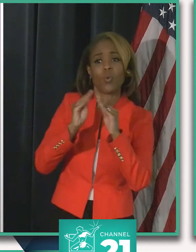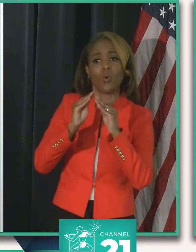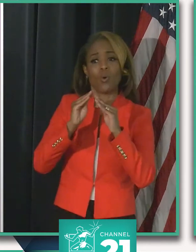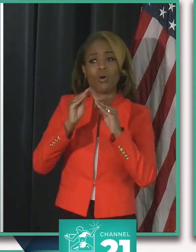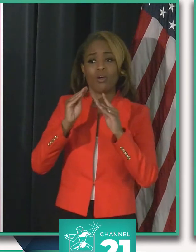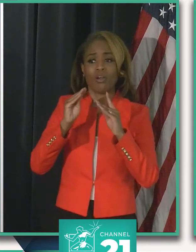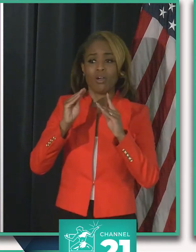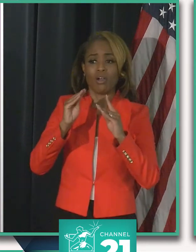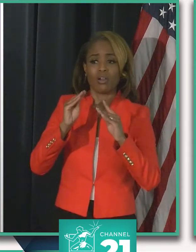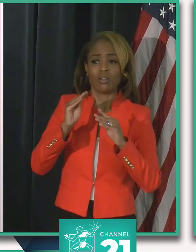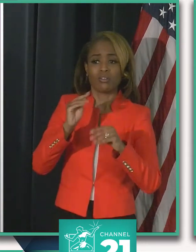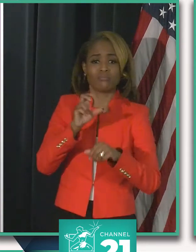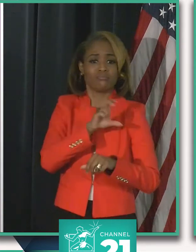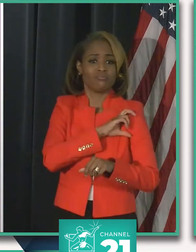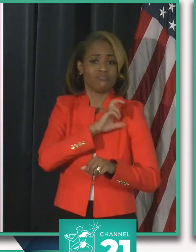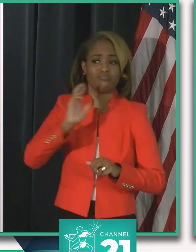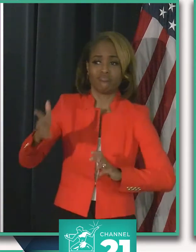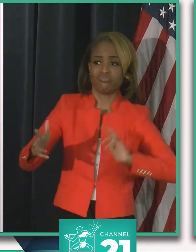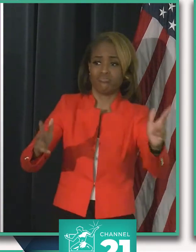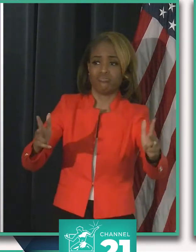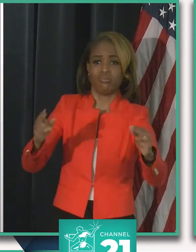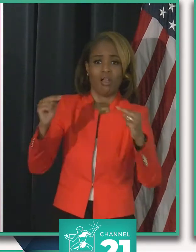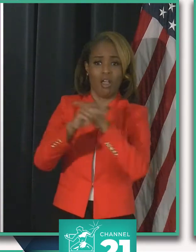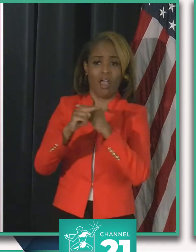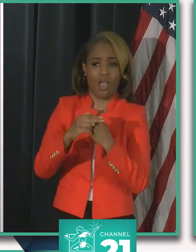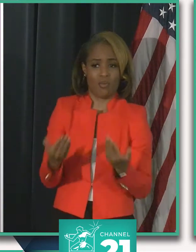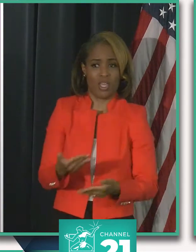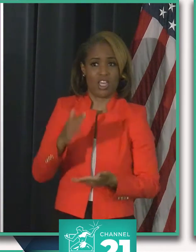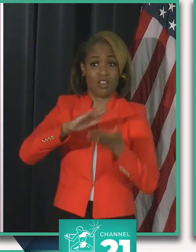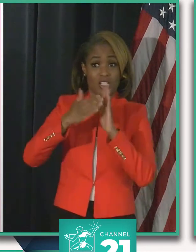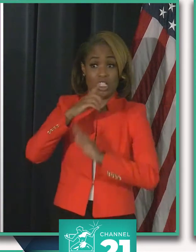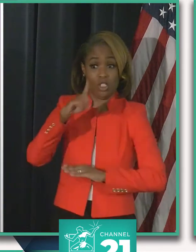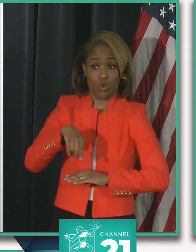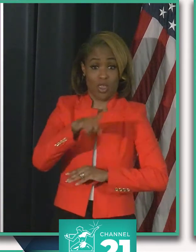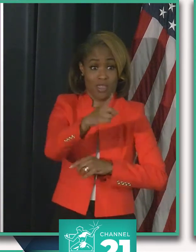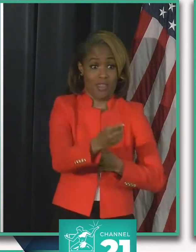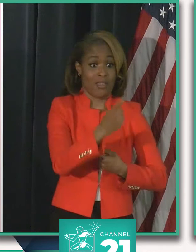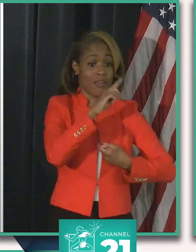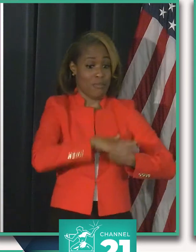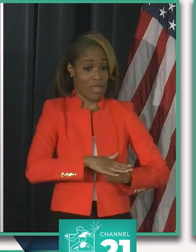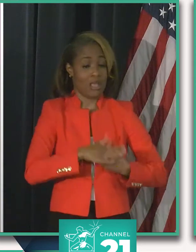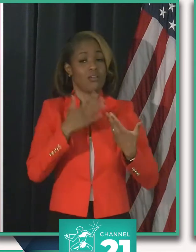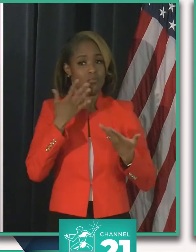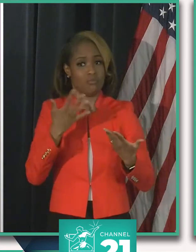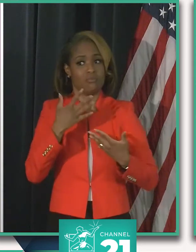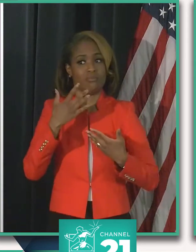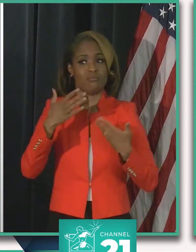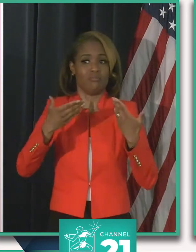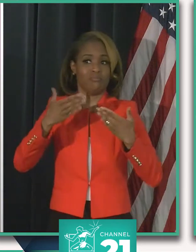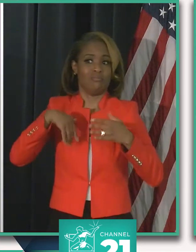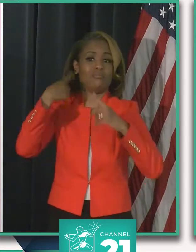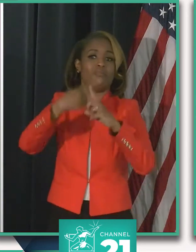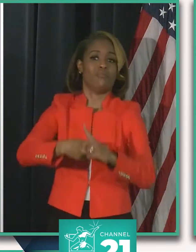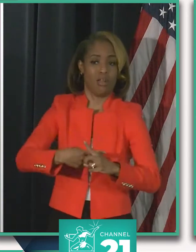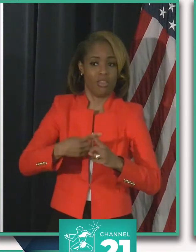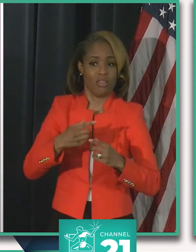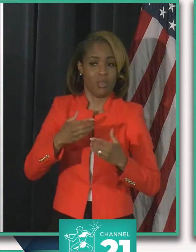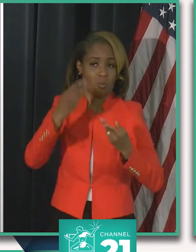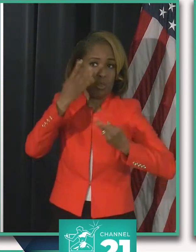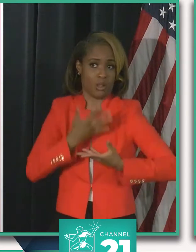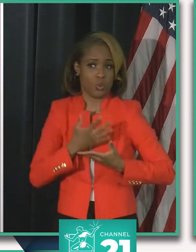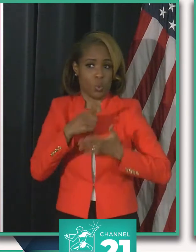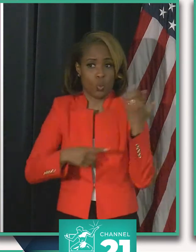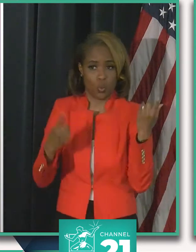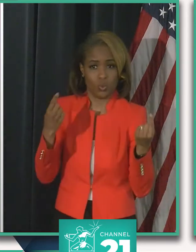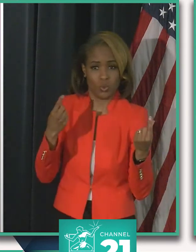visible presence on our freeways here in the city of Detroit. So he made a commitment that over the next month that that's what he wants to do. So